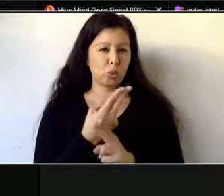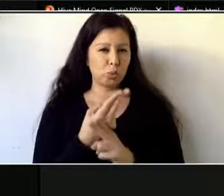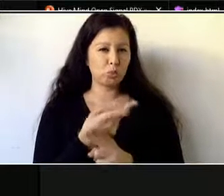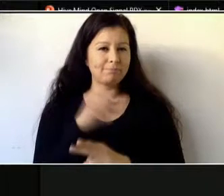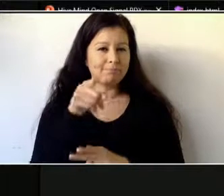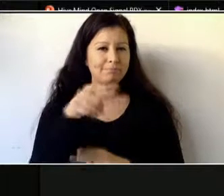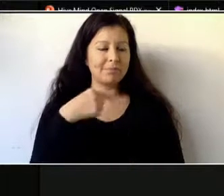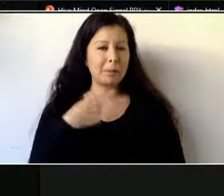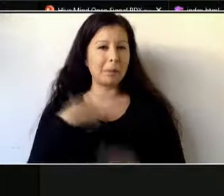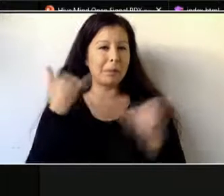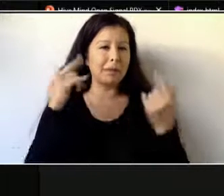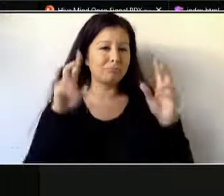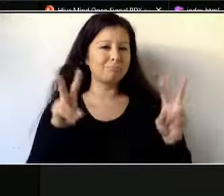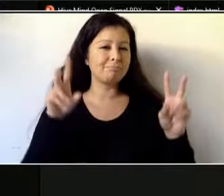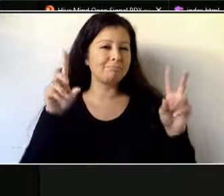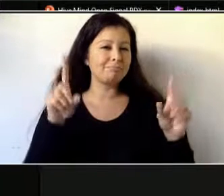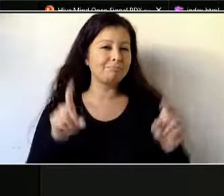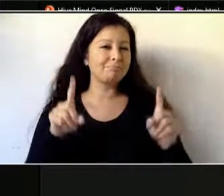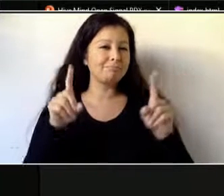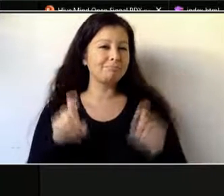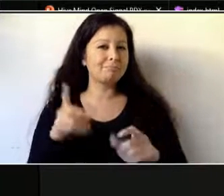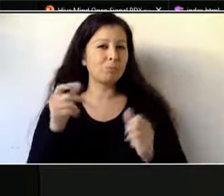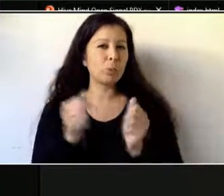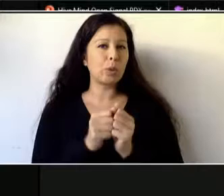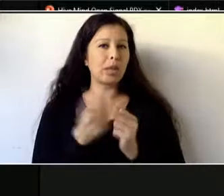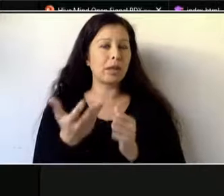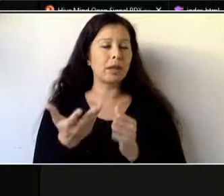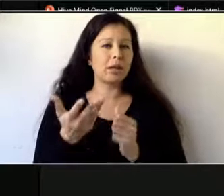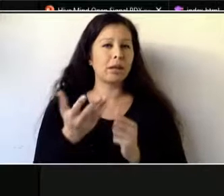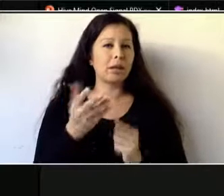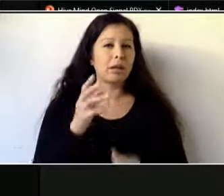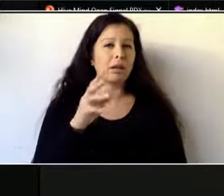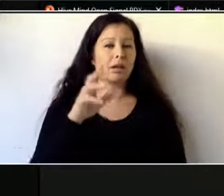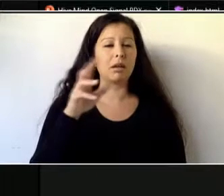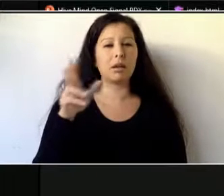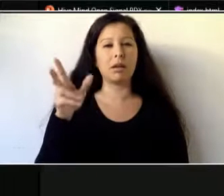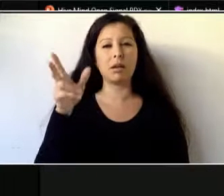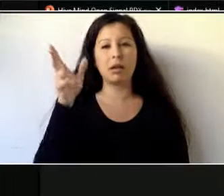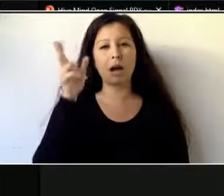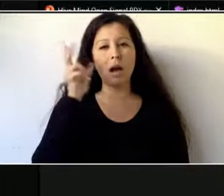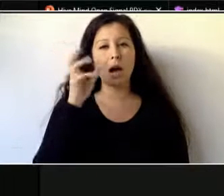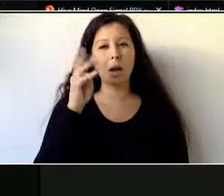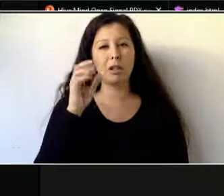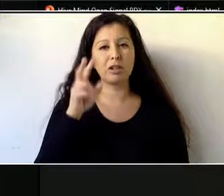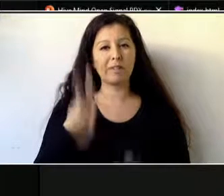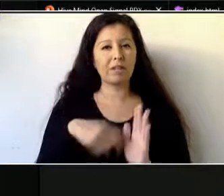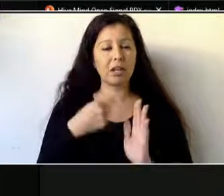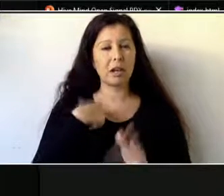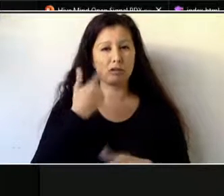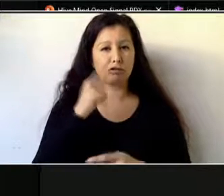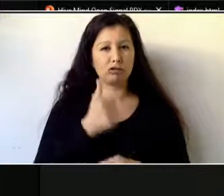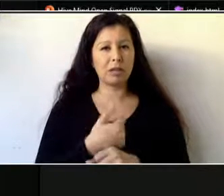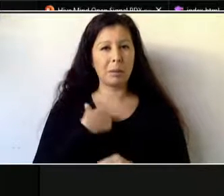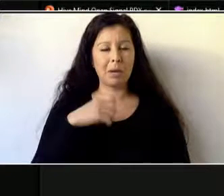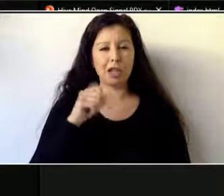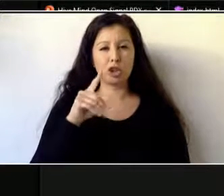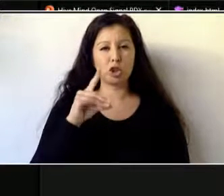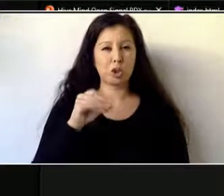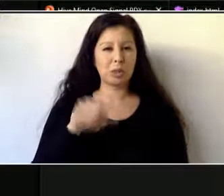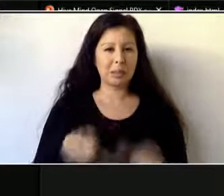This is me experimenting with the volumetric video. I'm trying to get that set up. So this is just me in my studio